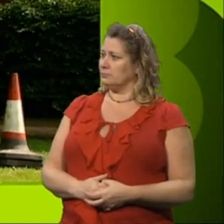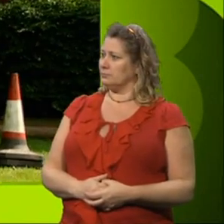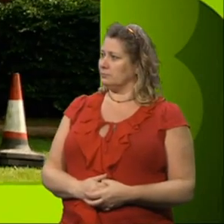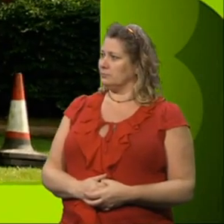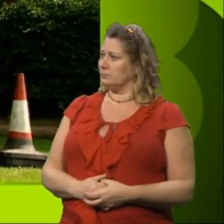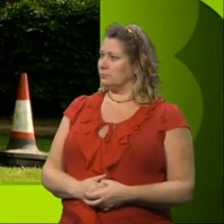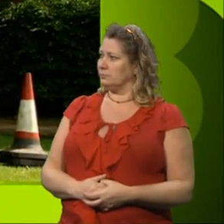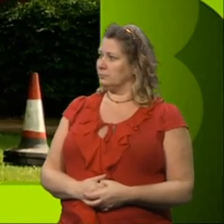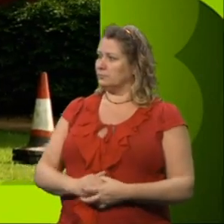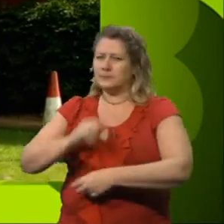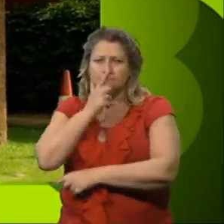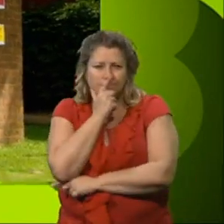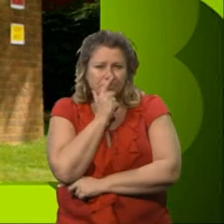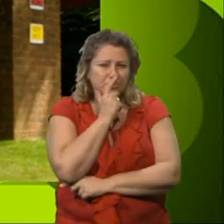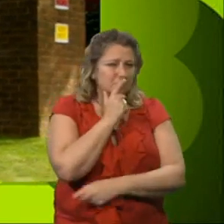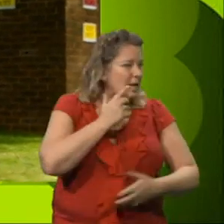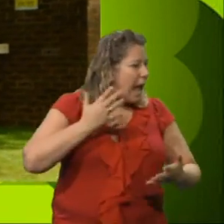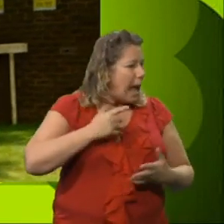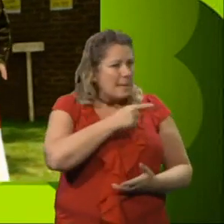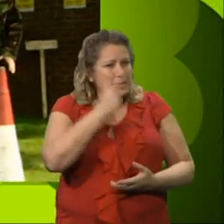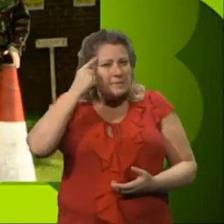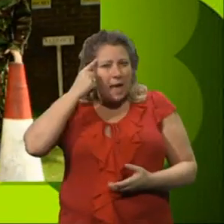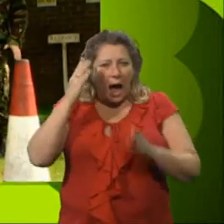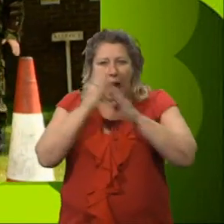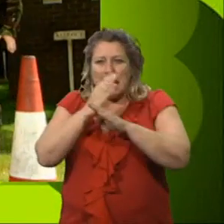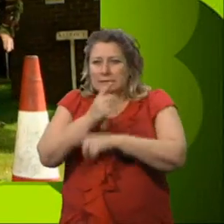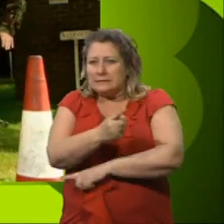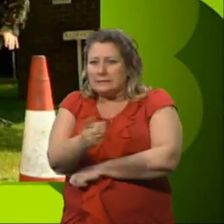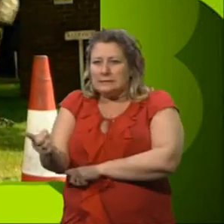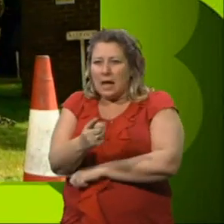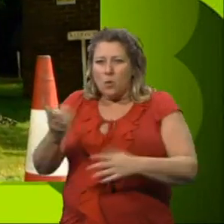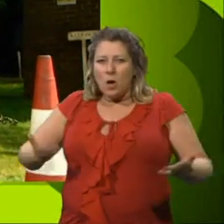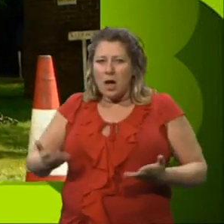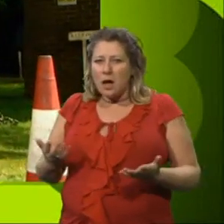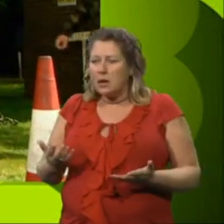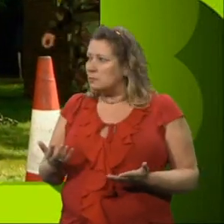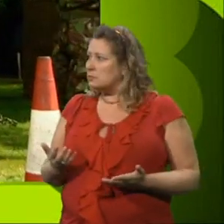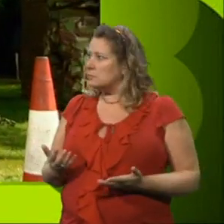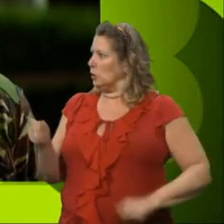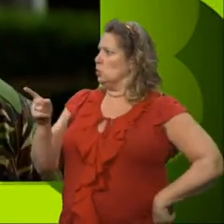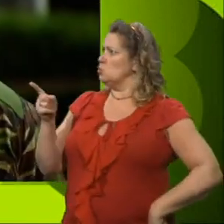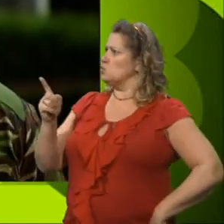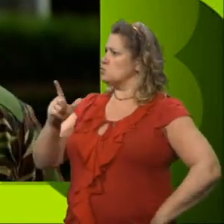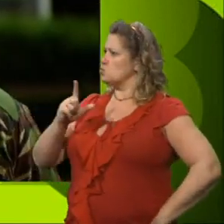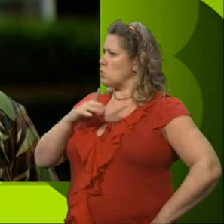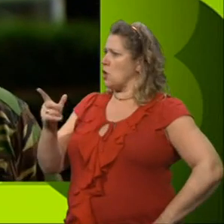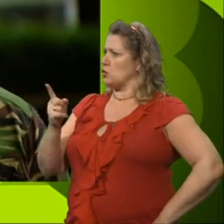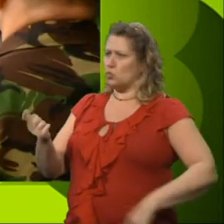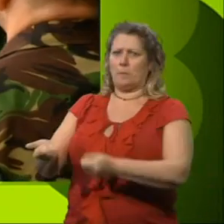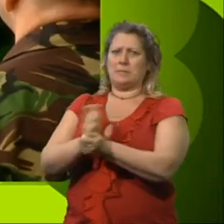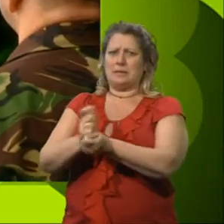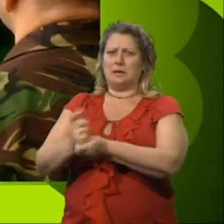Bug! Now, where would Bluster hide a tank? Digweed! Why aren't you peeling potatoes with the